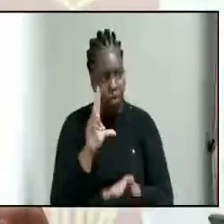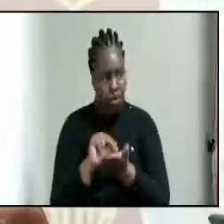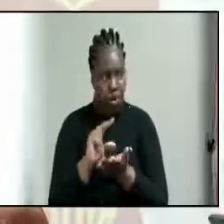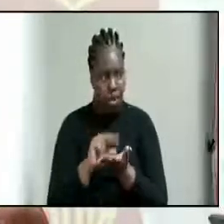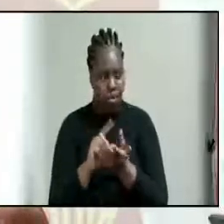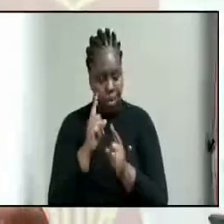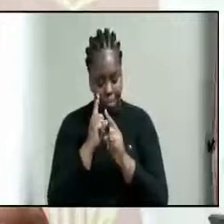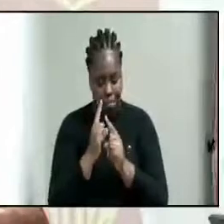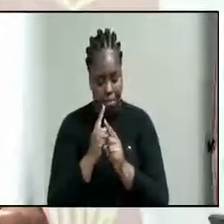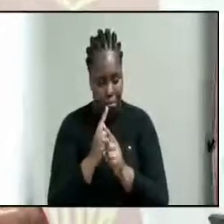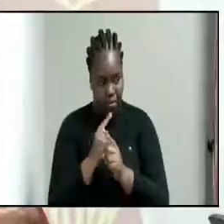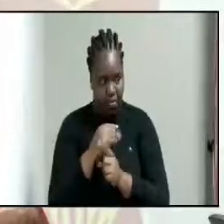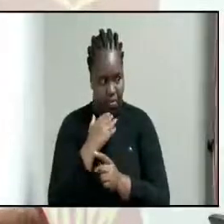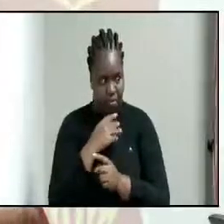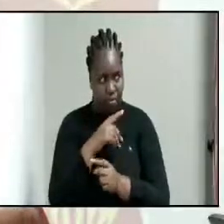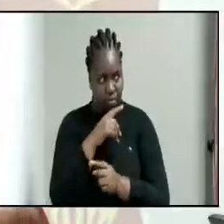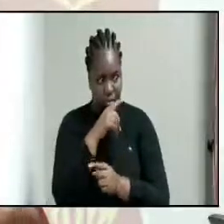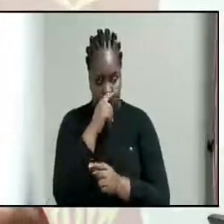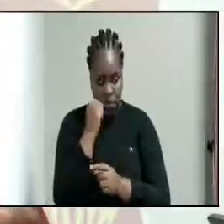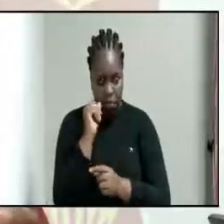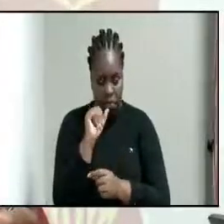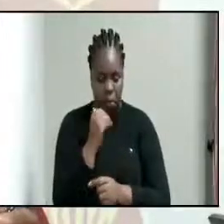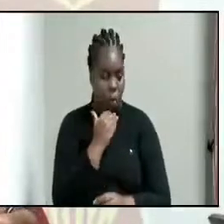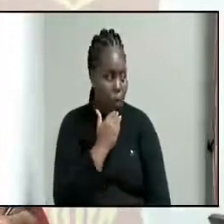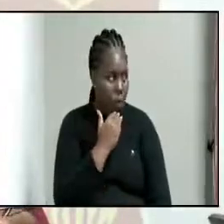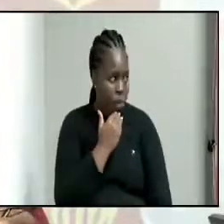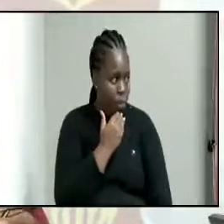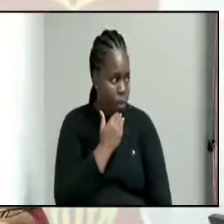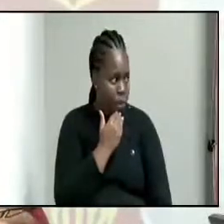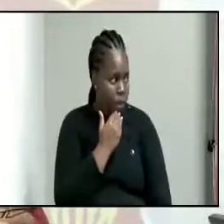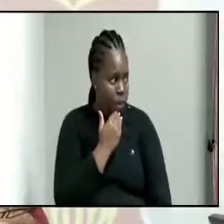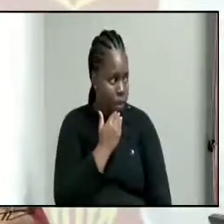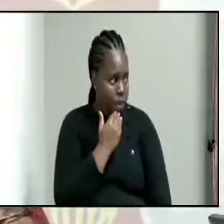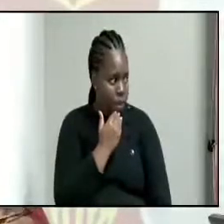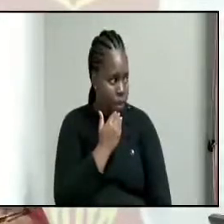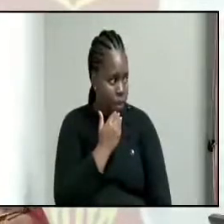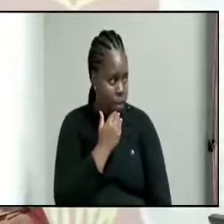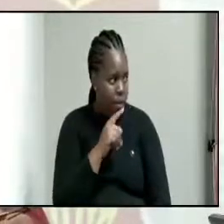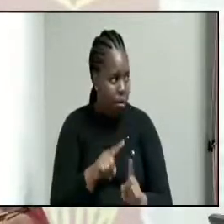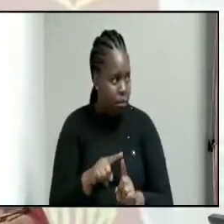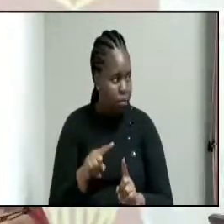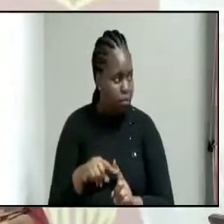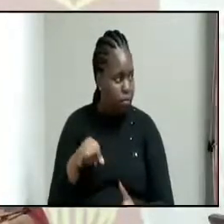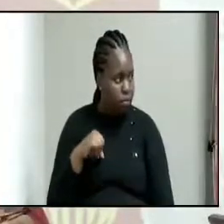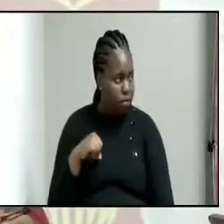purpose, state your full names and surname?